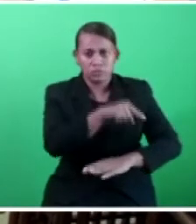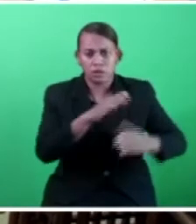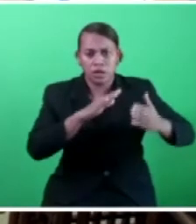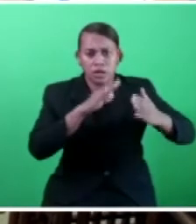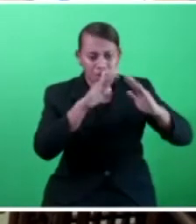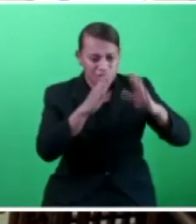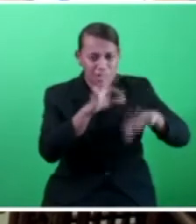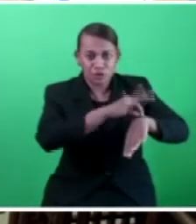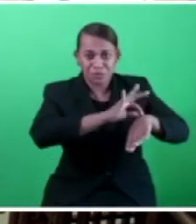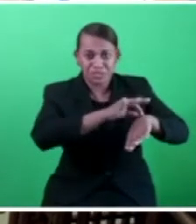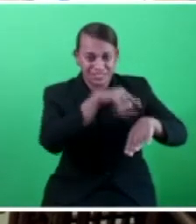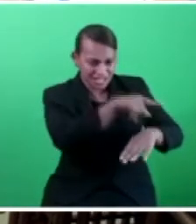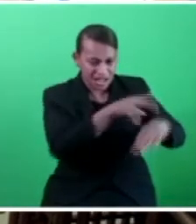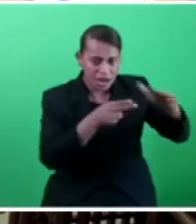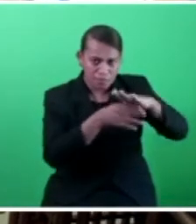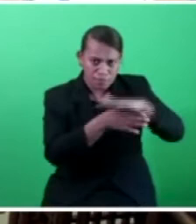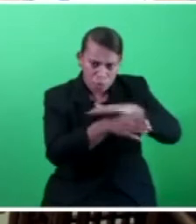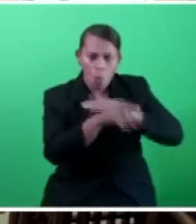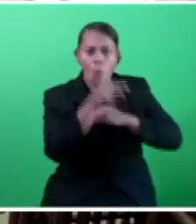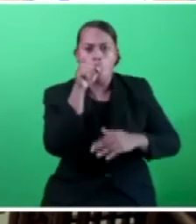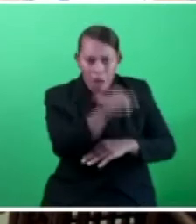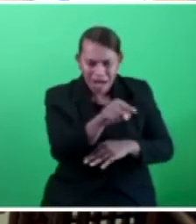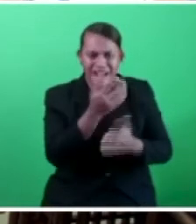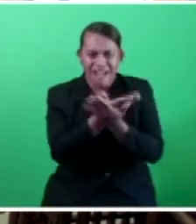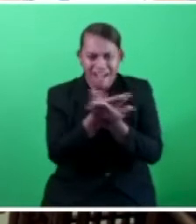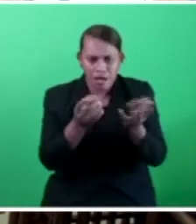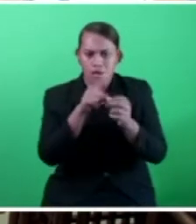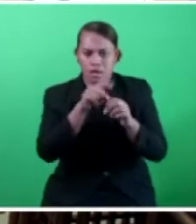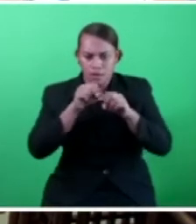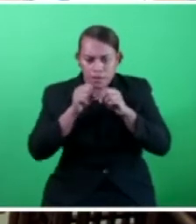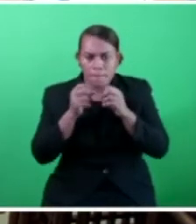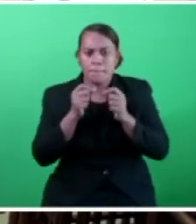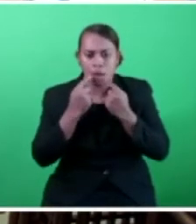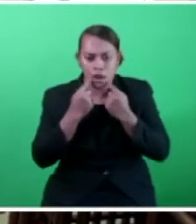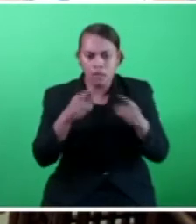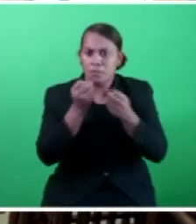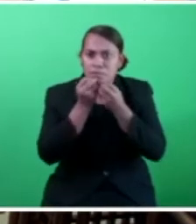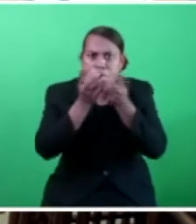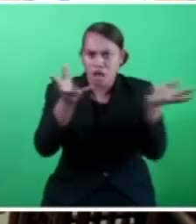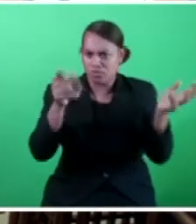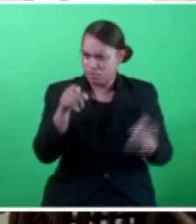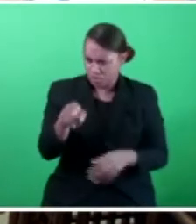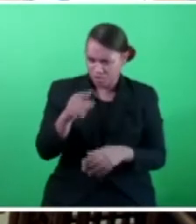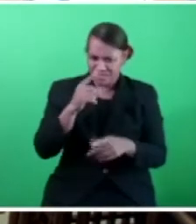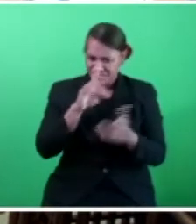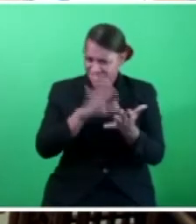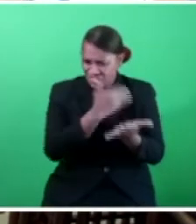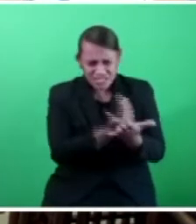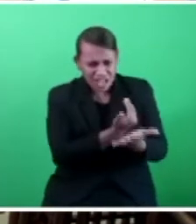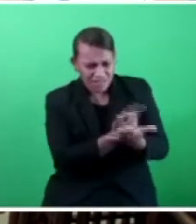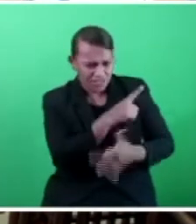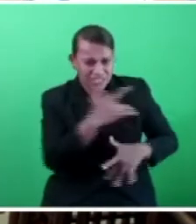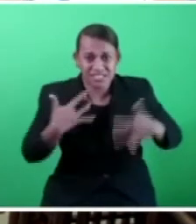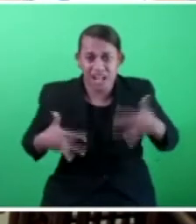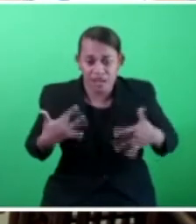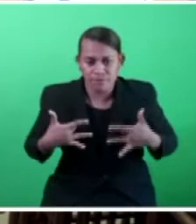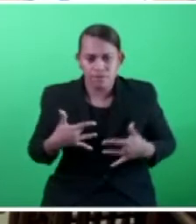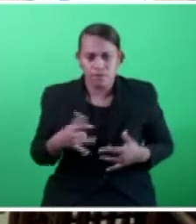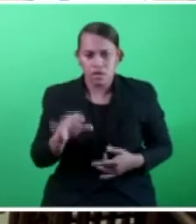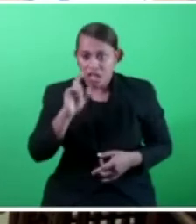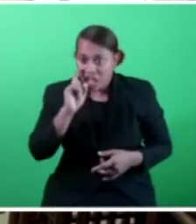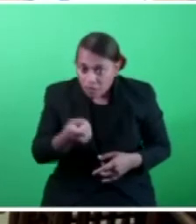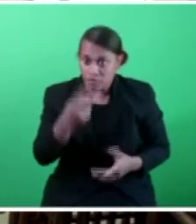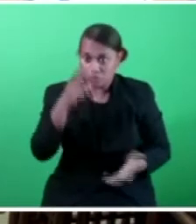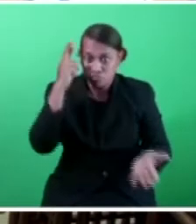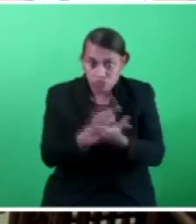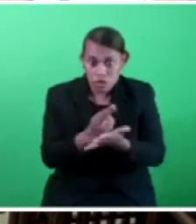step which, I remind her, could have saved somebody's life, God forbid, if COVID-19 arrived in Fiji. Honorable